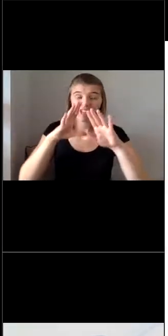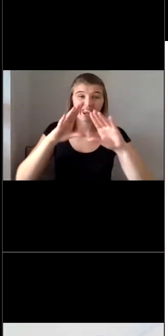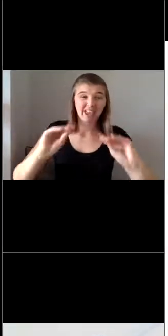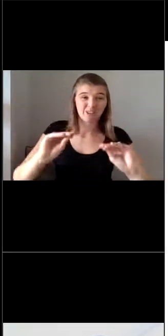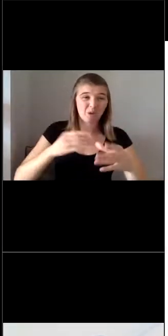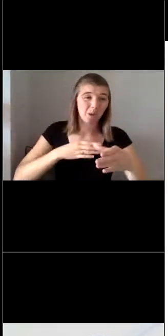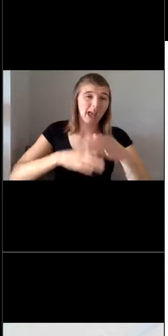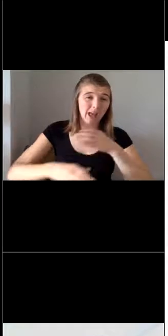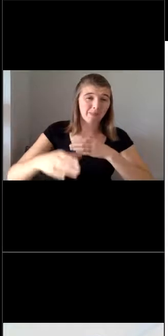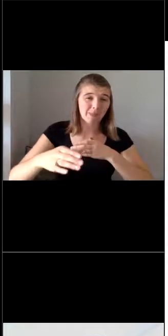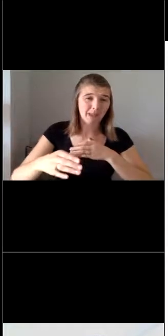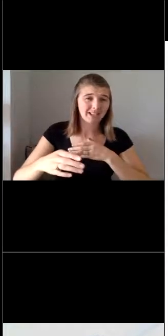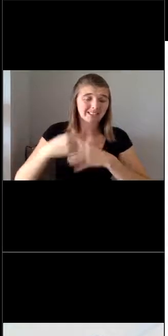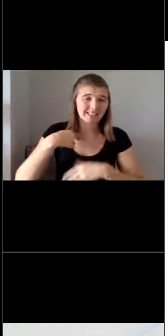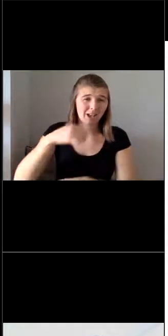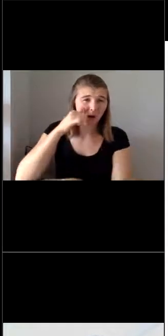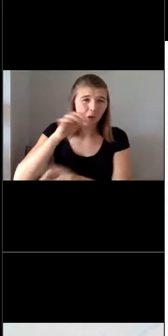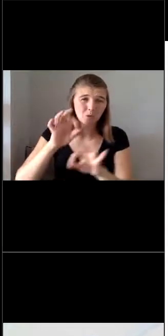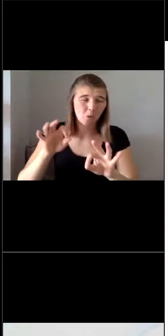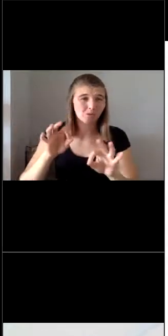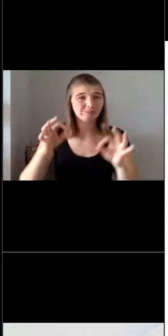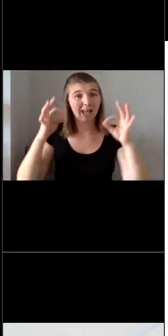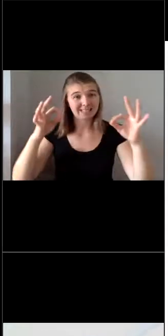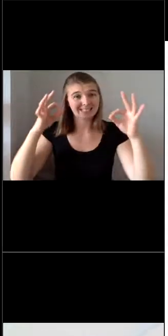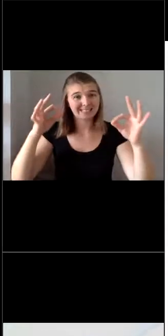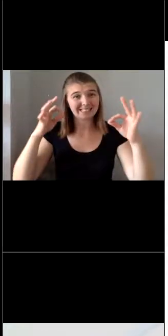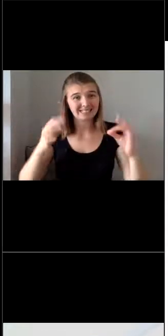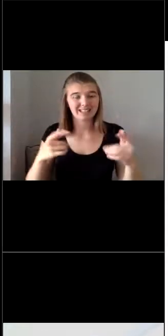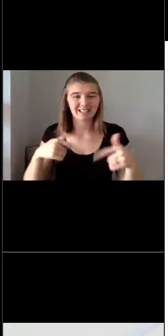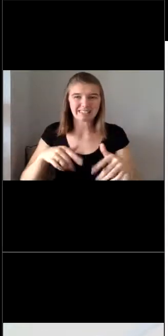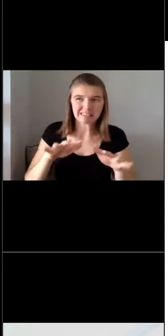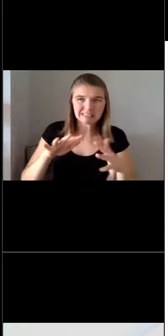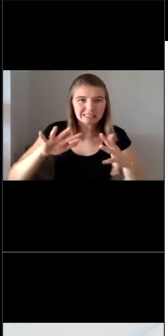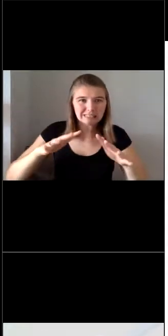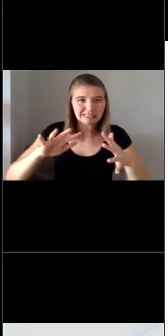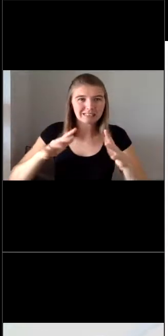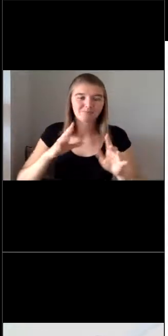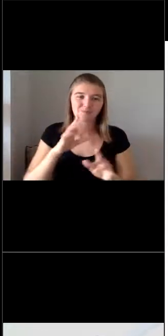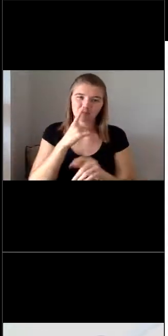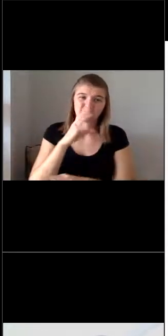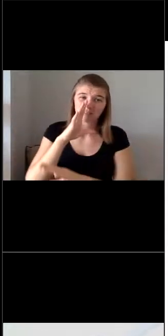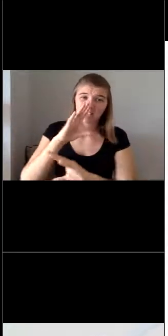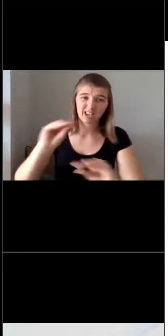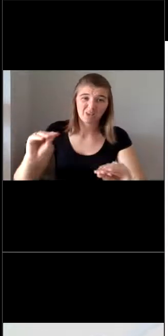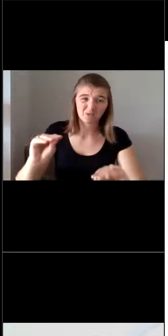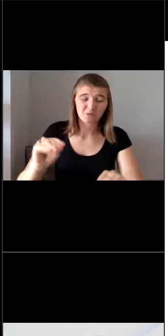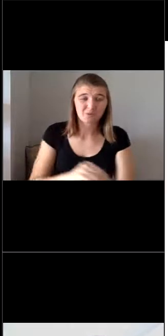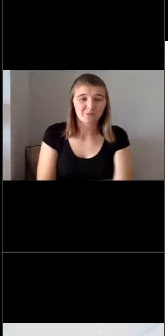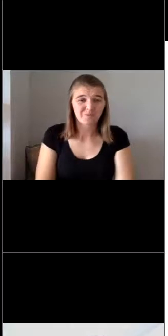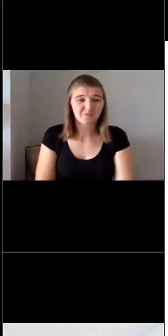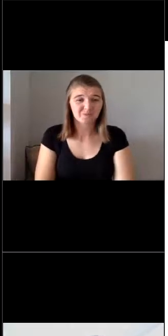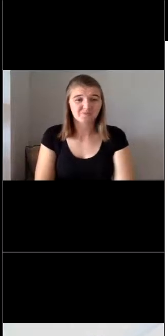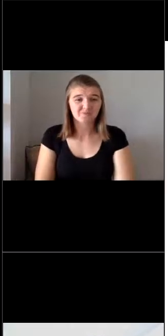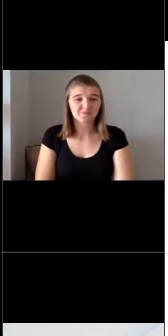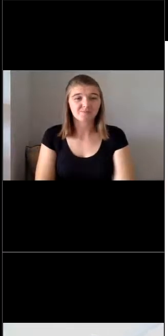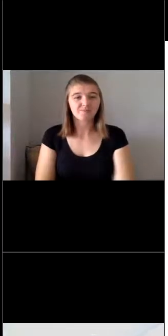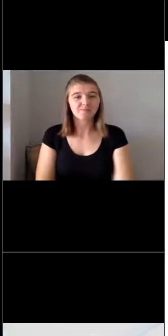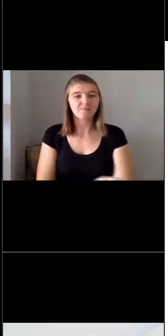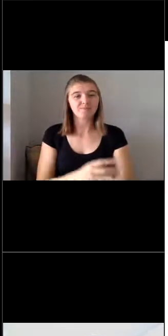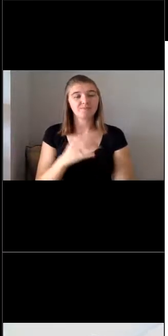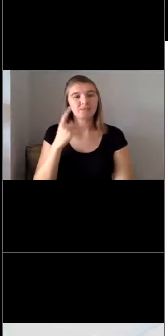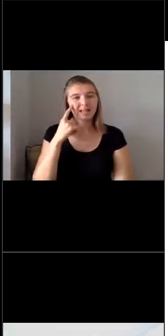that. We also recognize that there are going to be variances along those circumstances. And